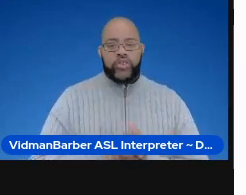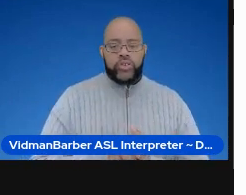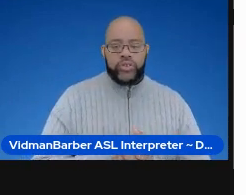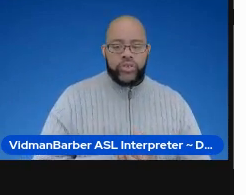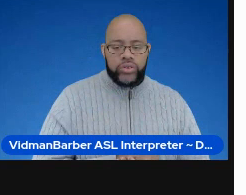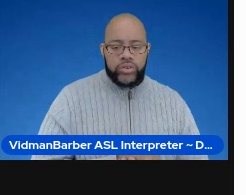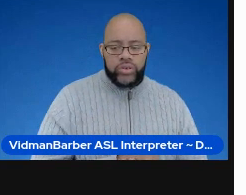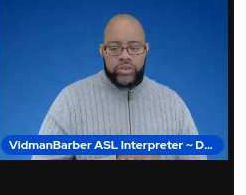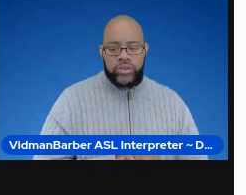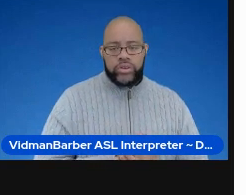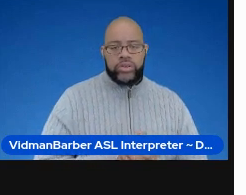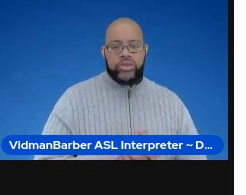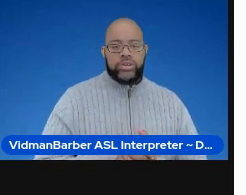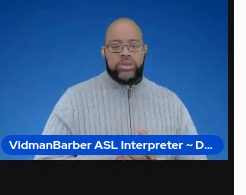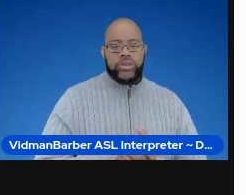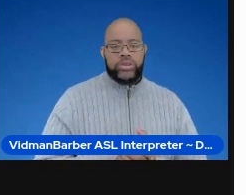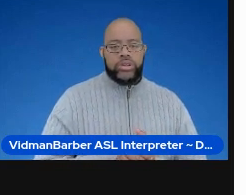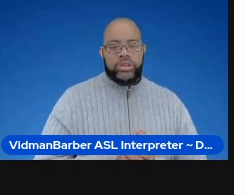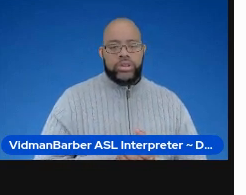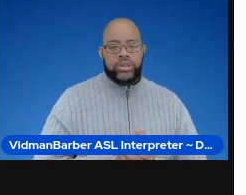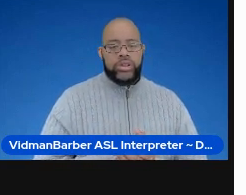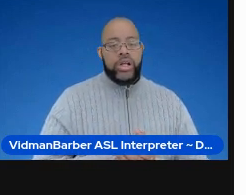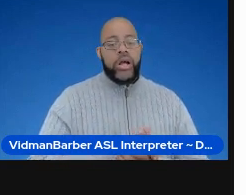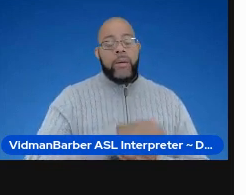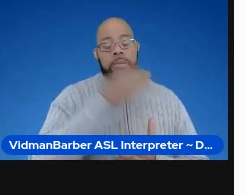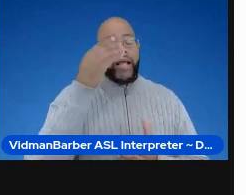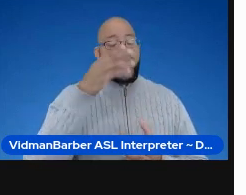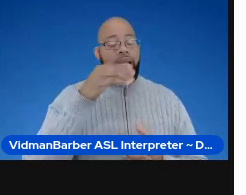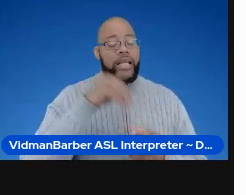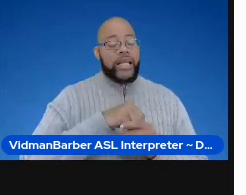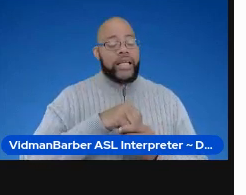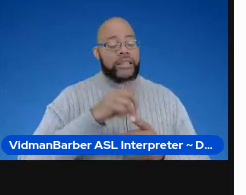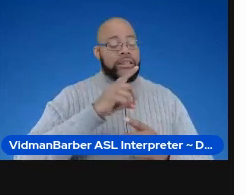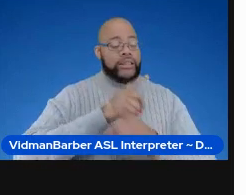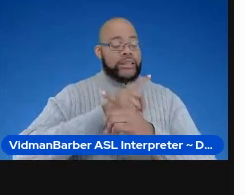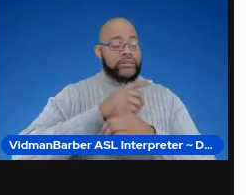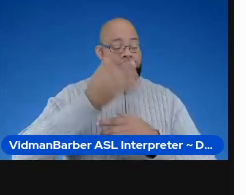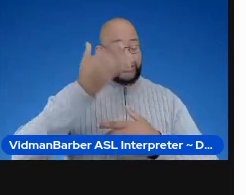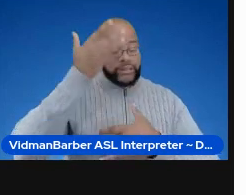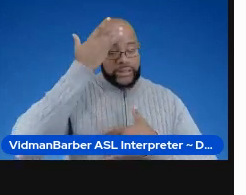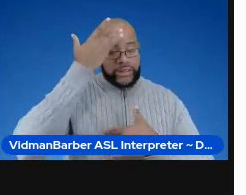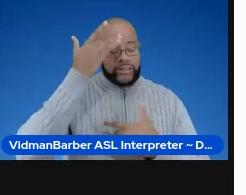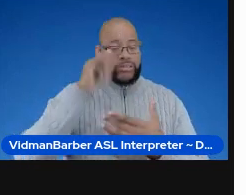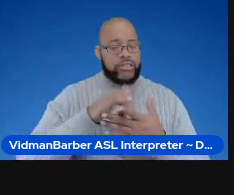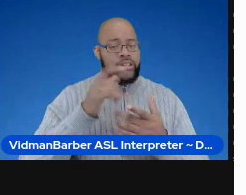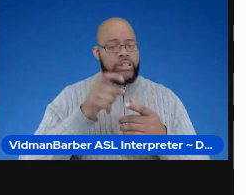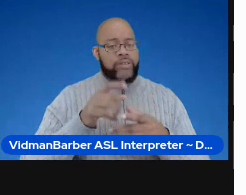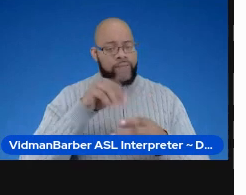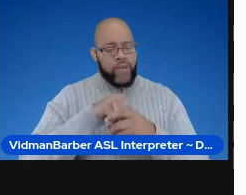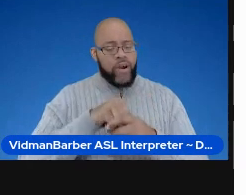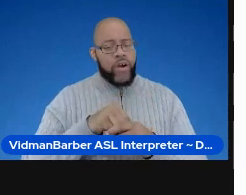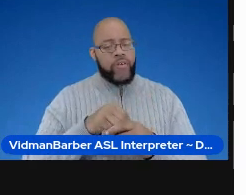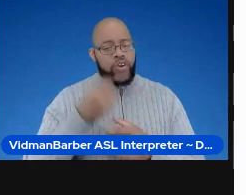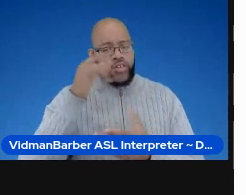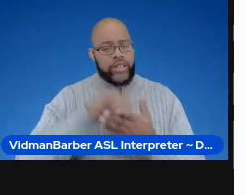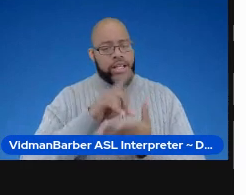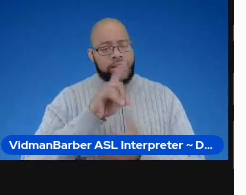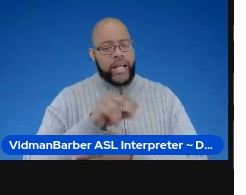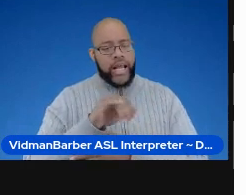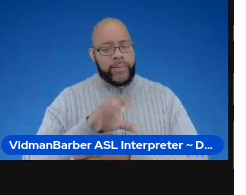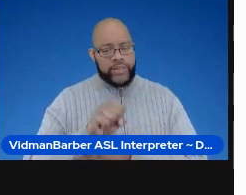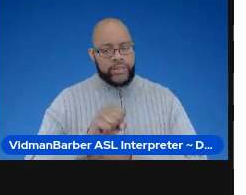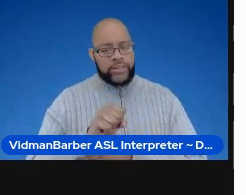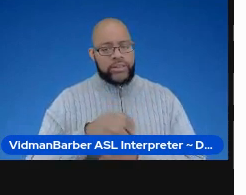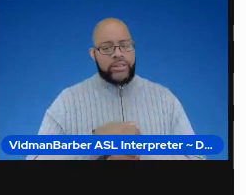as Black in Immuno, it's important for us to be involved in trying to understand our dynamics, to be able